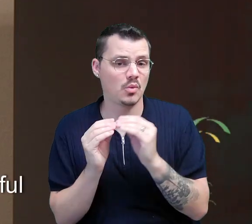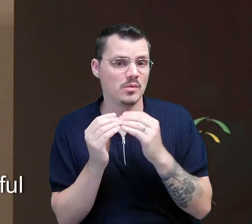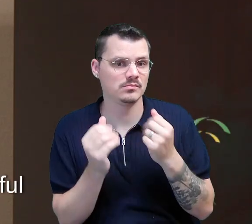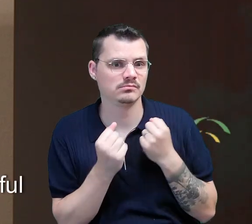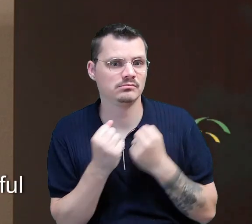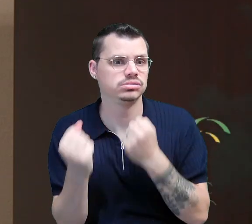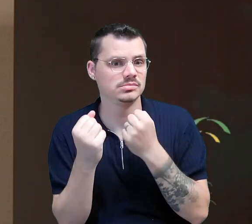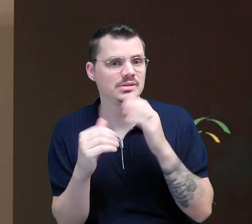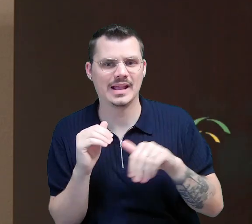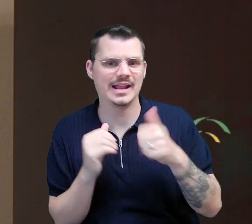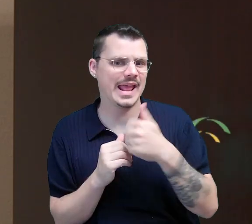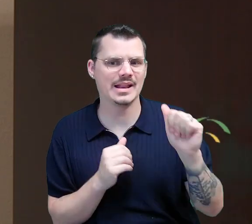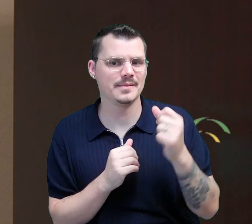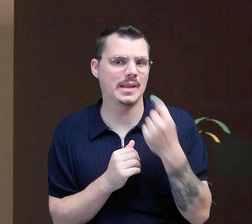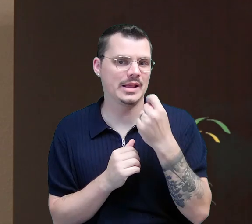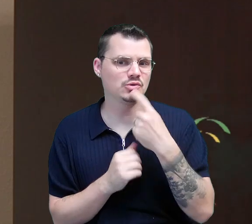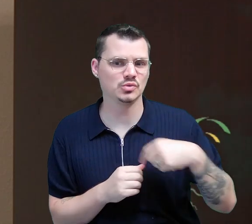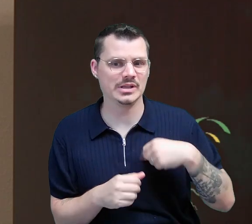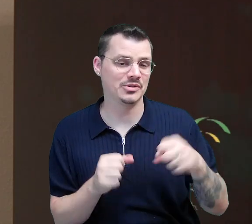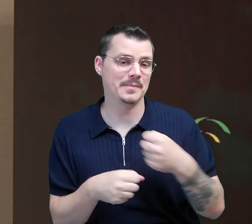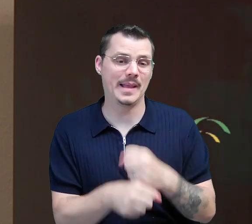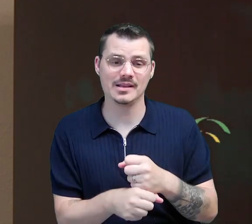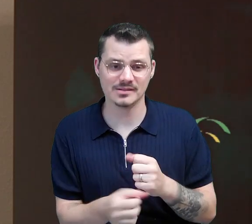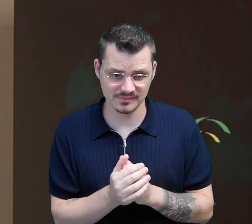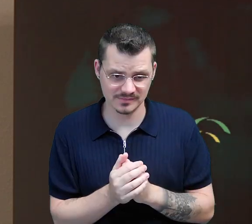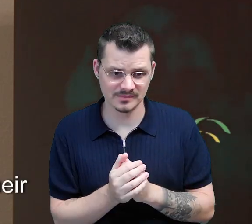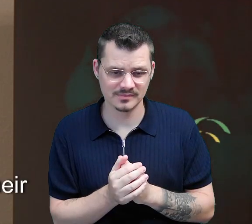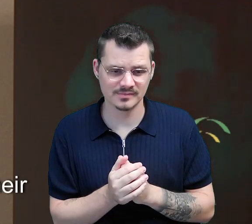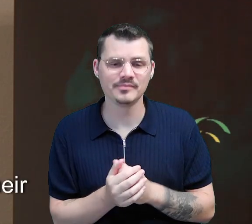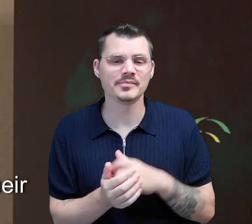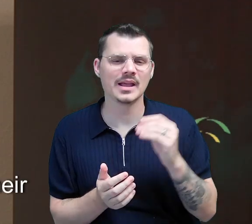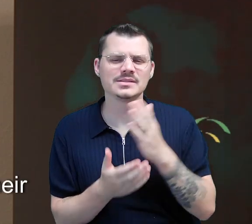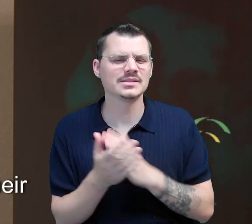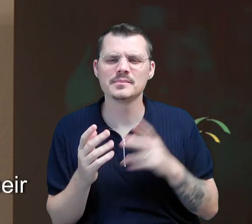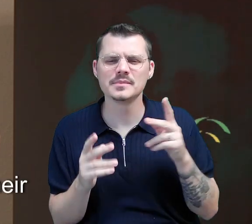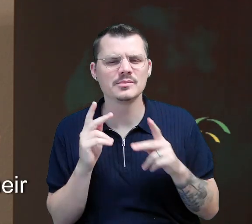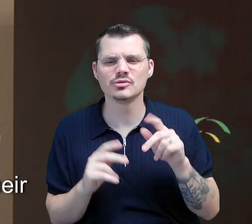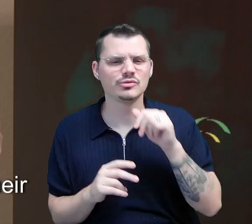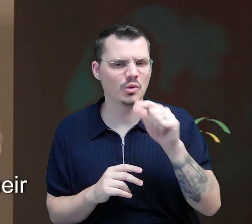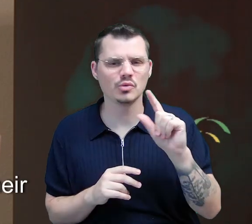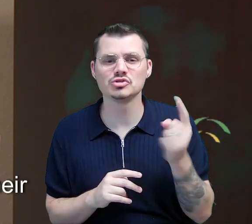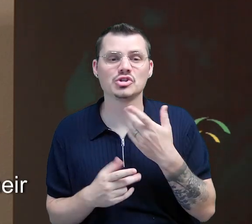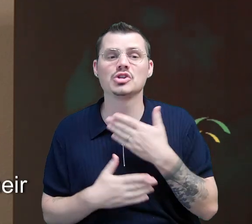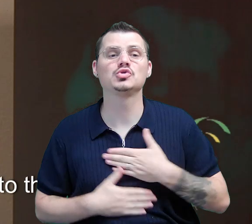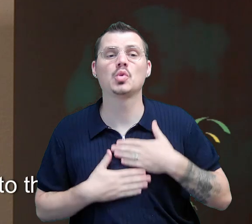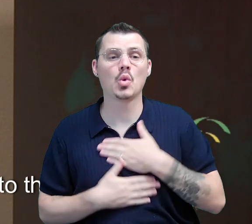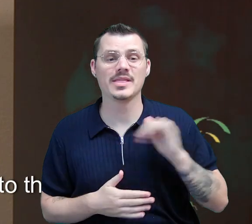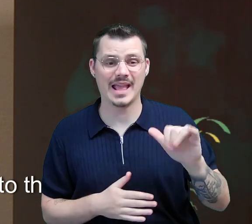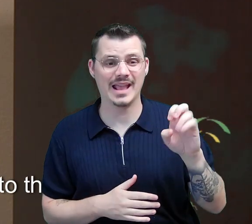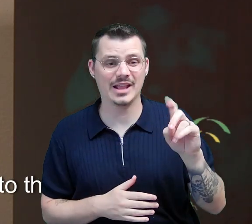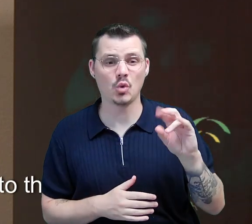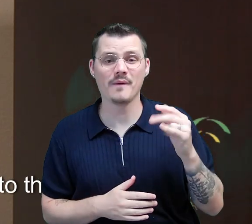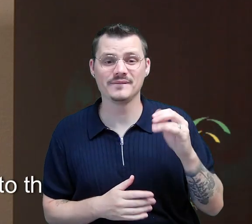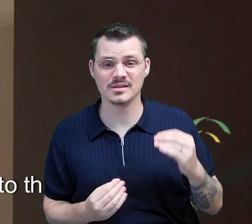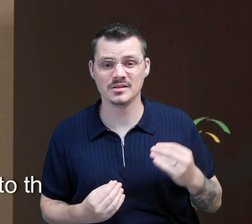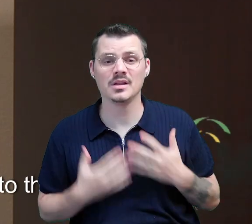more powerful than any pills we could make. And some people don't just enjoy their endorphins, but